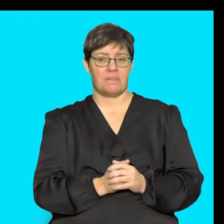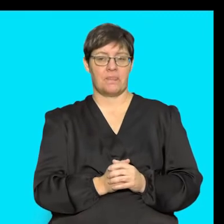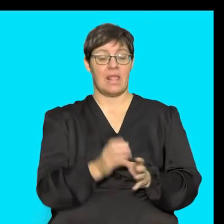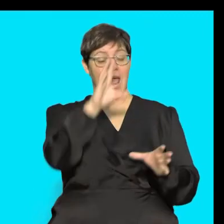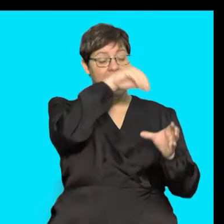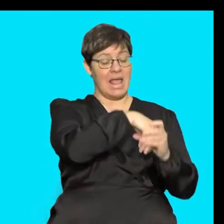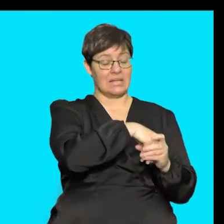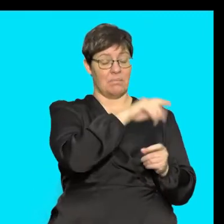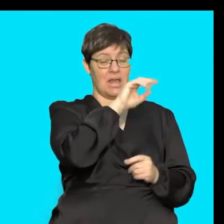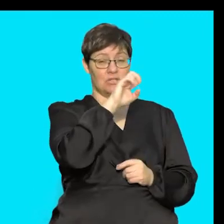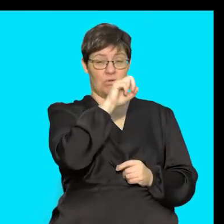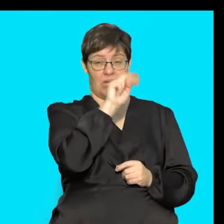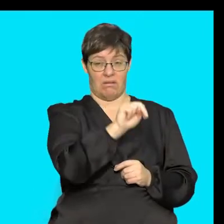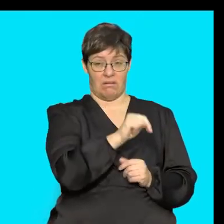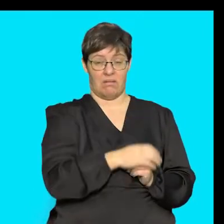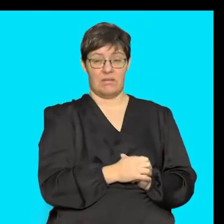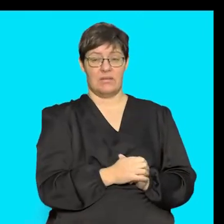So, interpolation.